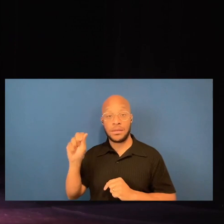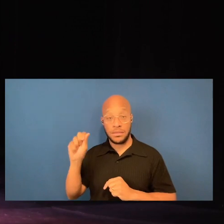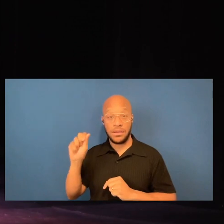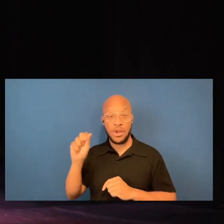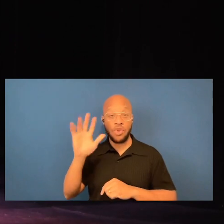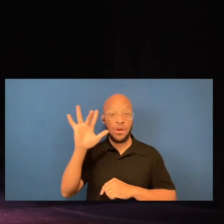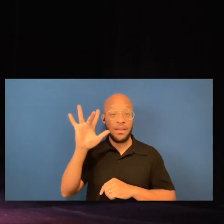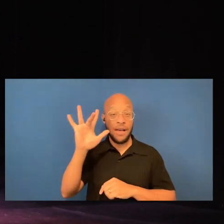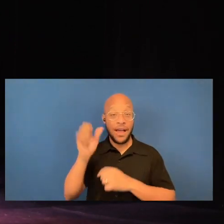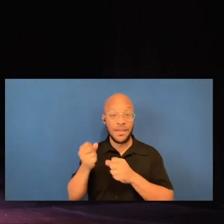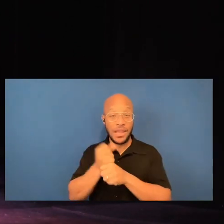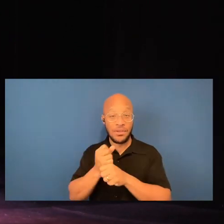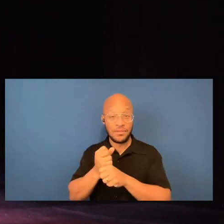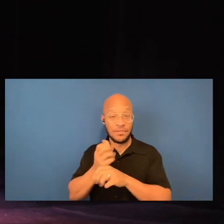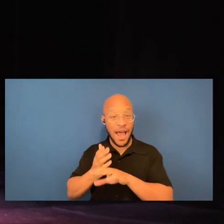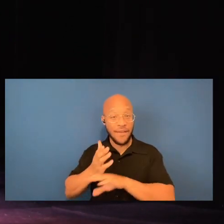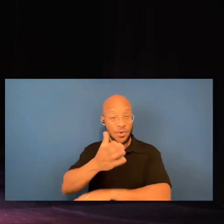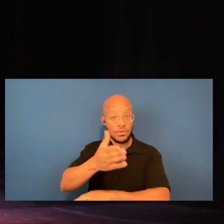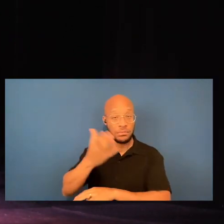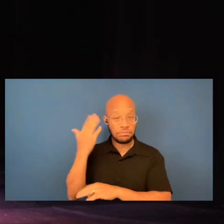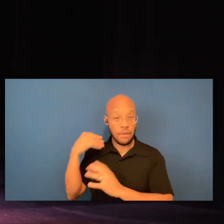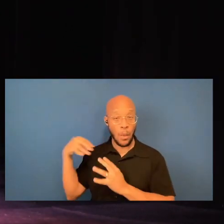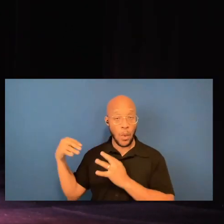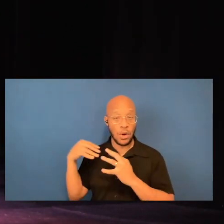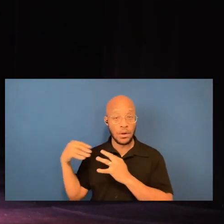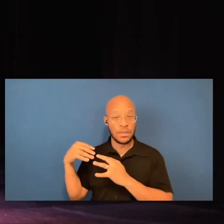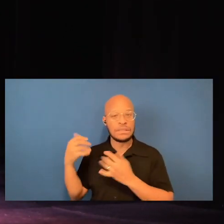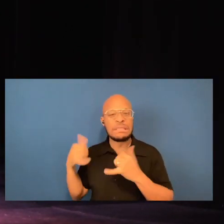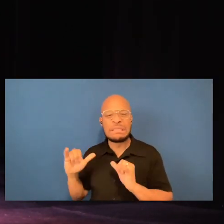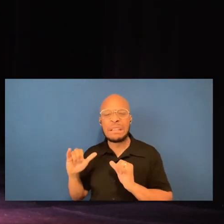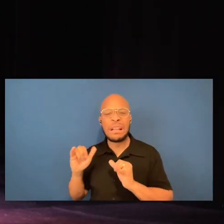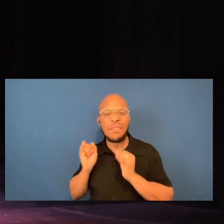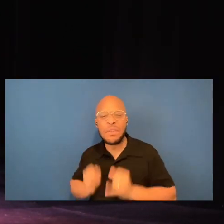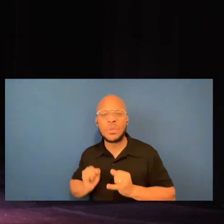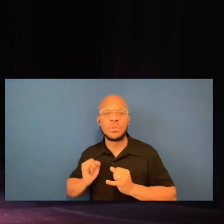collectively, politically, spiritually processing war.